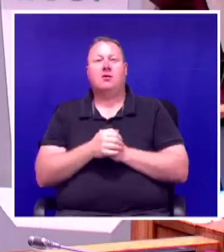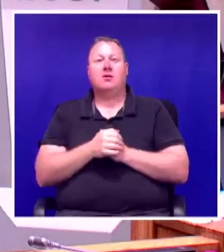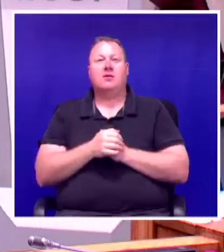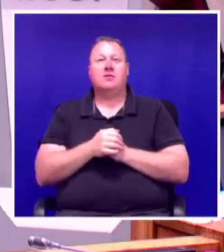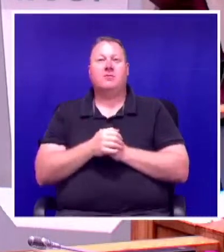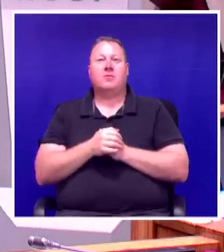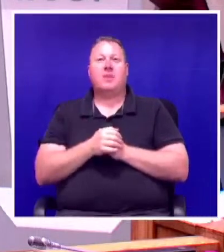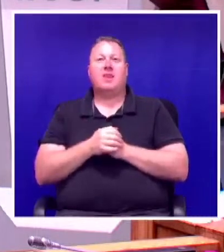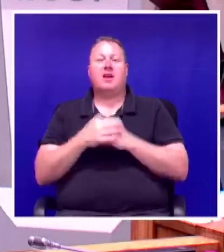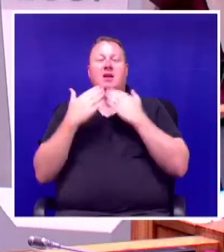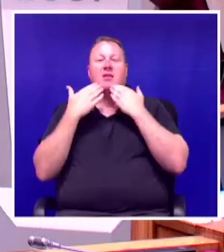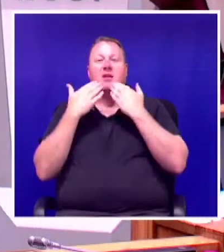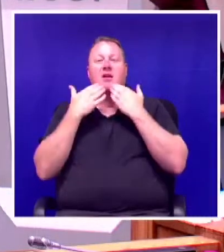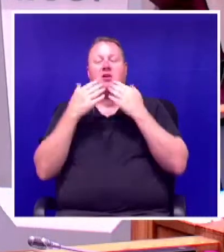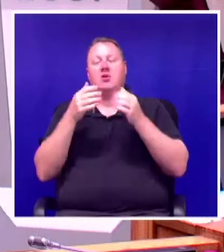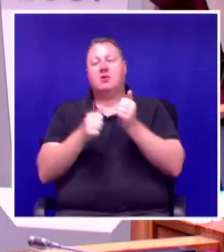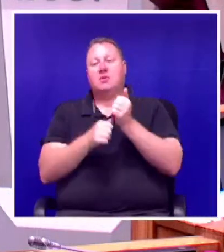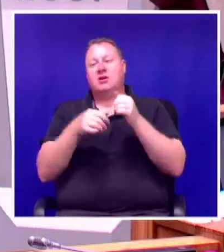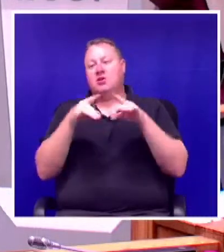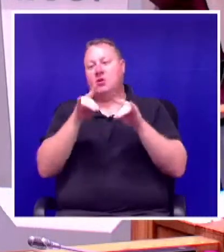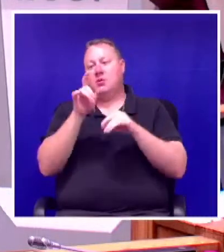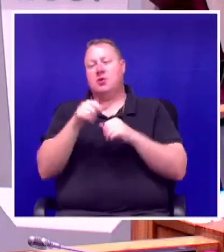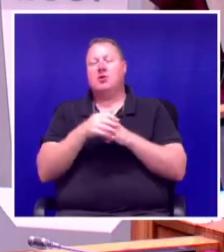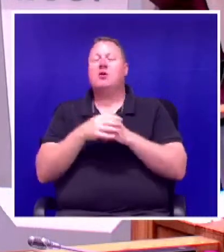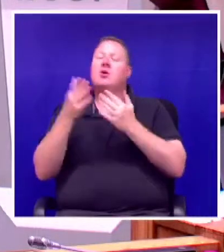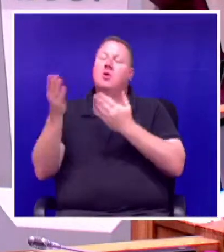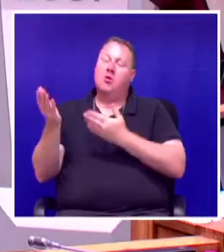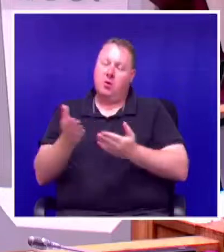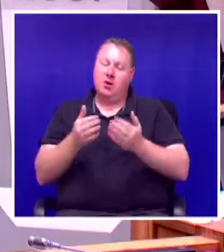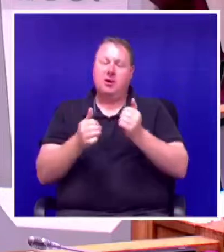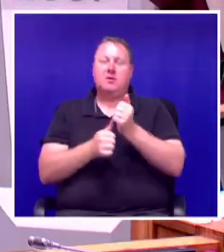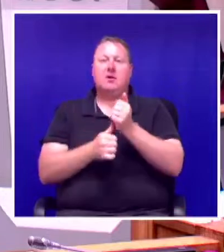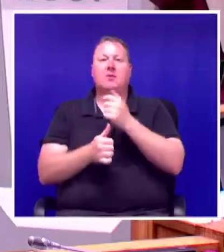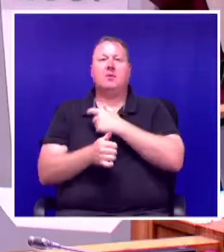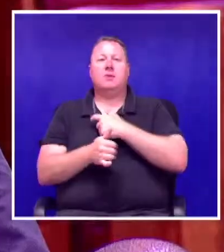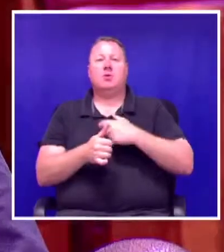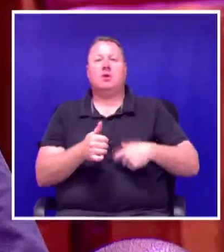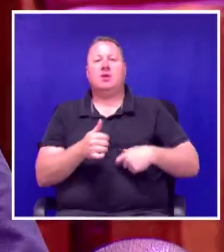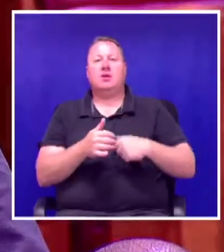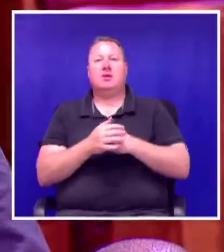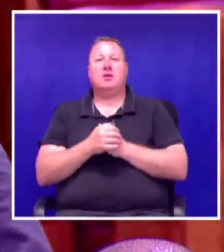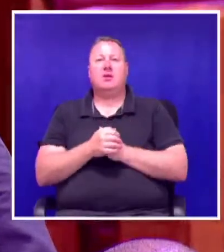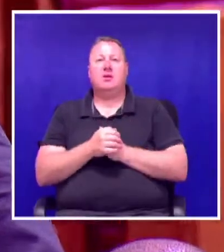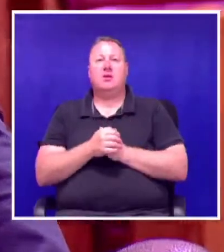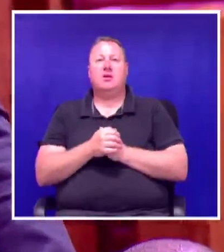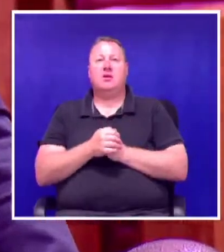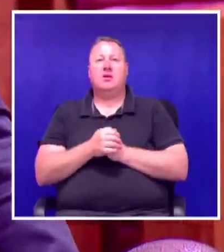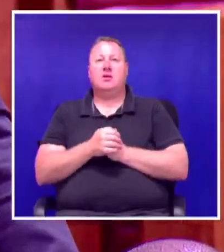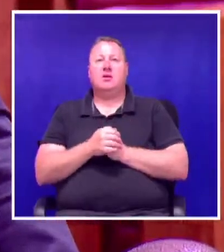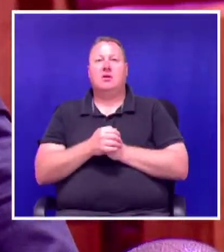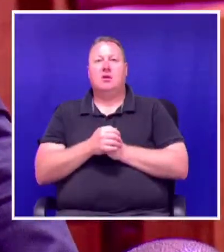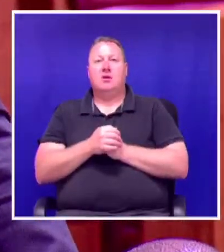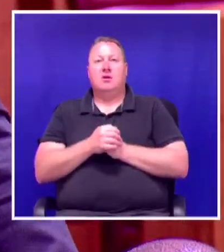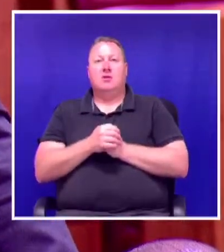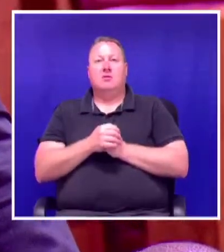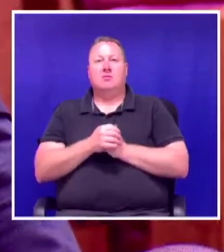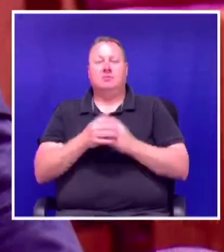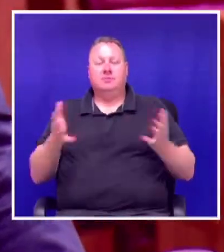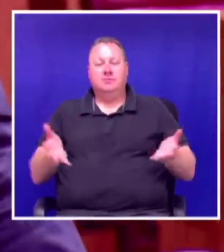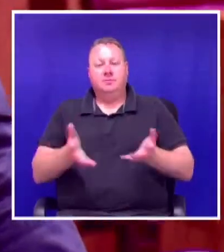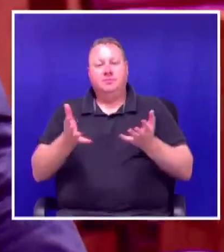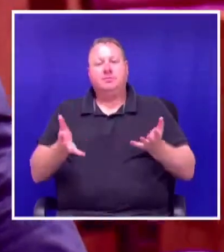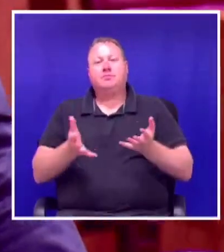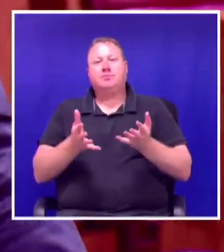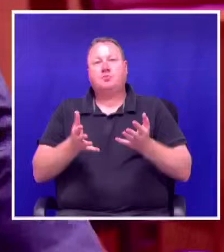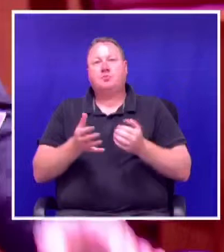Thank you, Deputy Chairperson, and welcome, Deputy President. With reference to the revival of